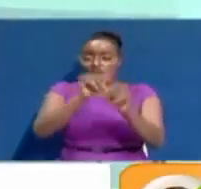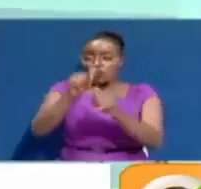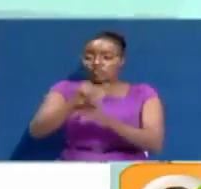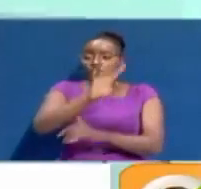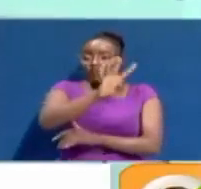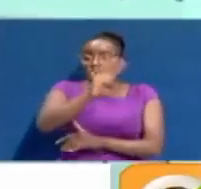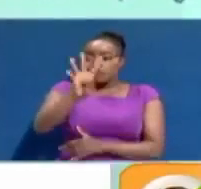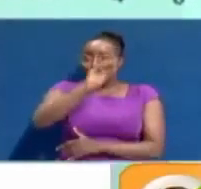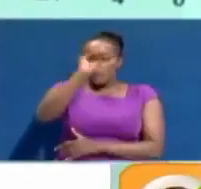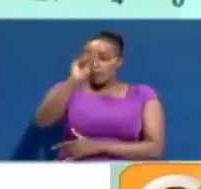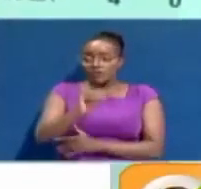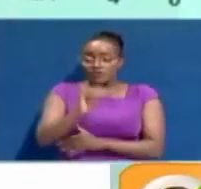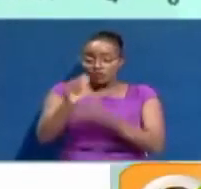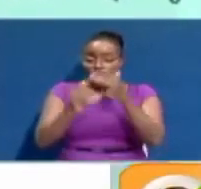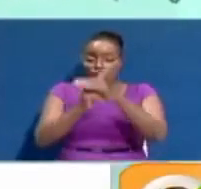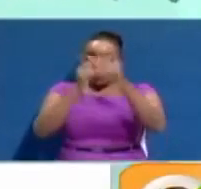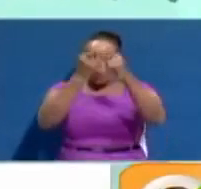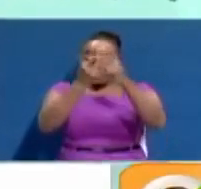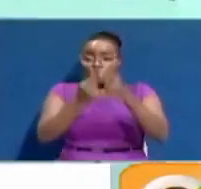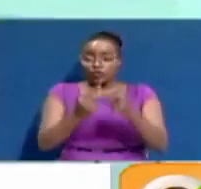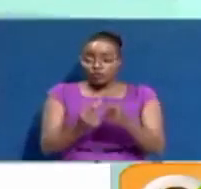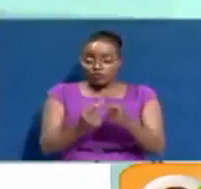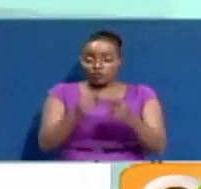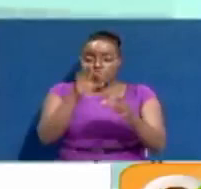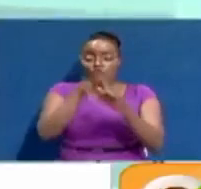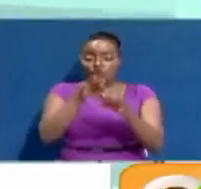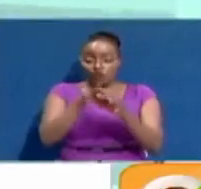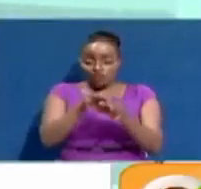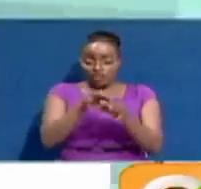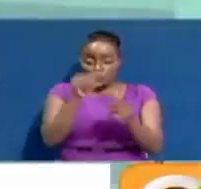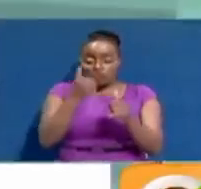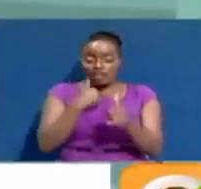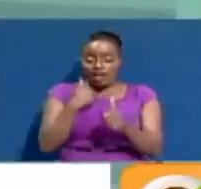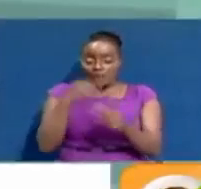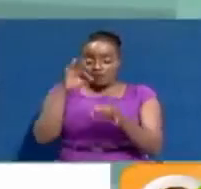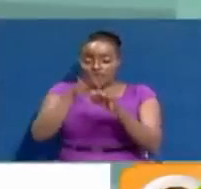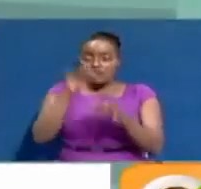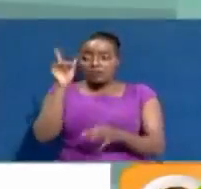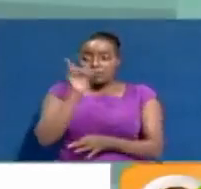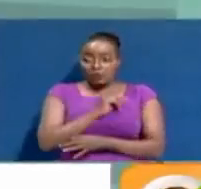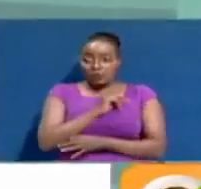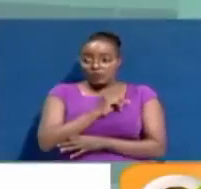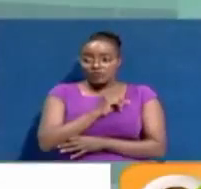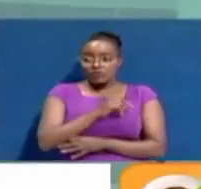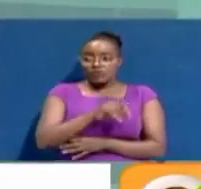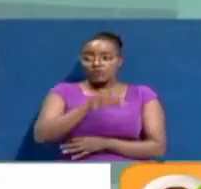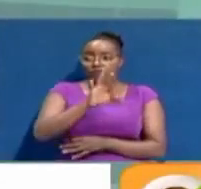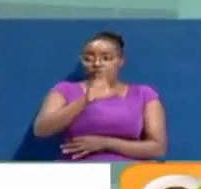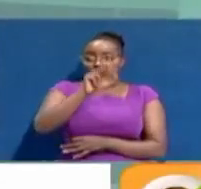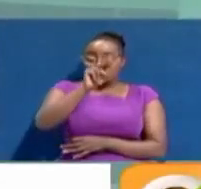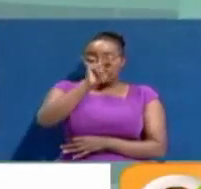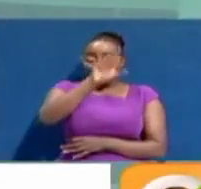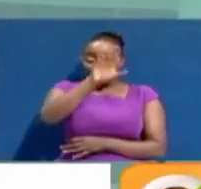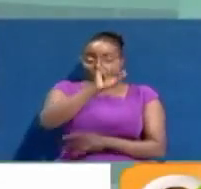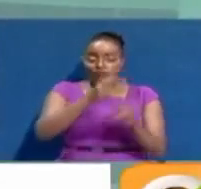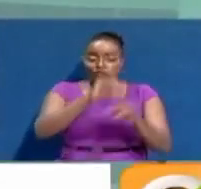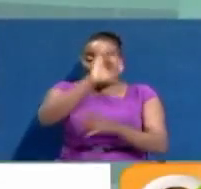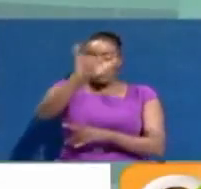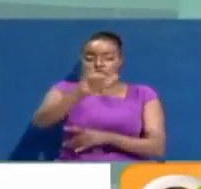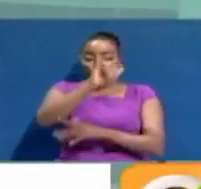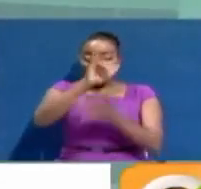is 44% of the total votes cast. Francis Njoroge from the Jubilee